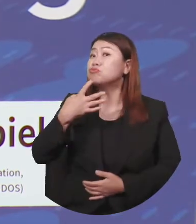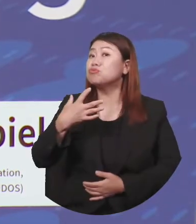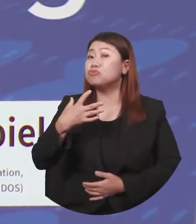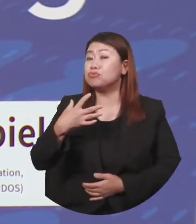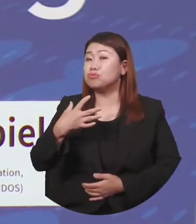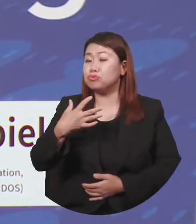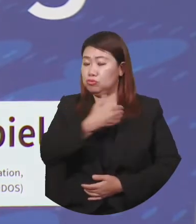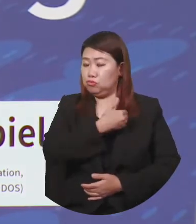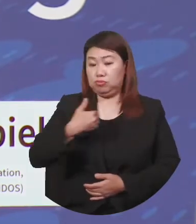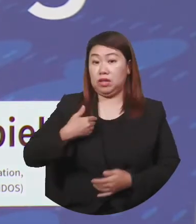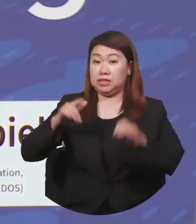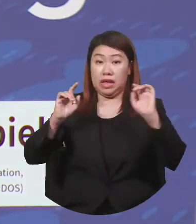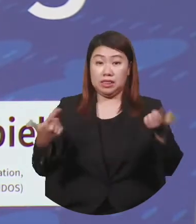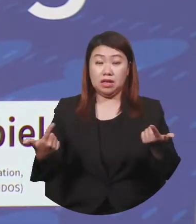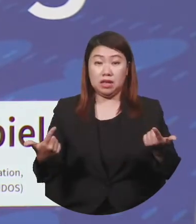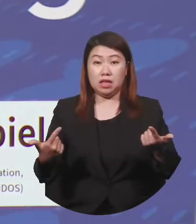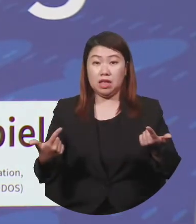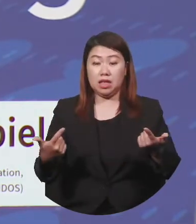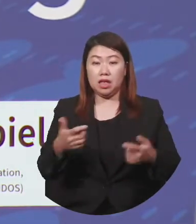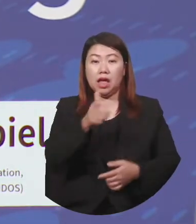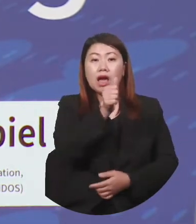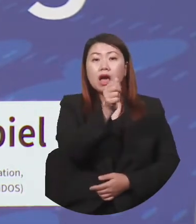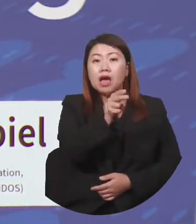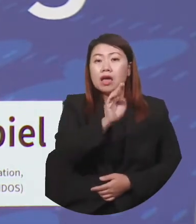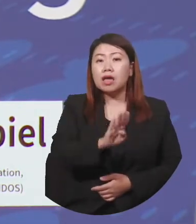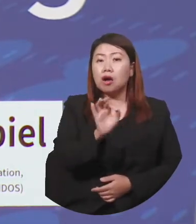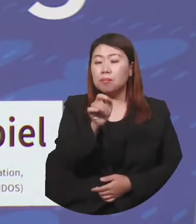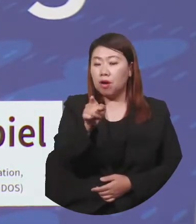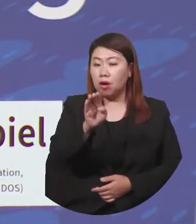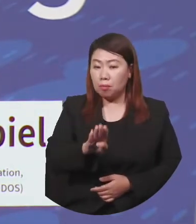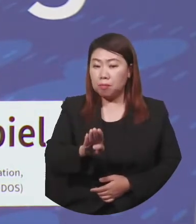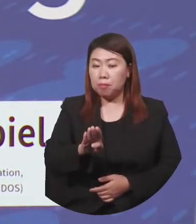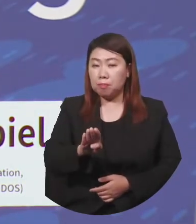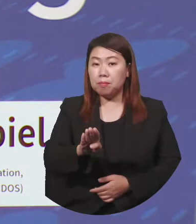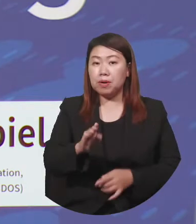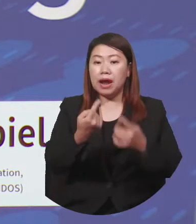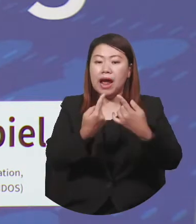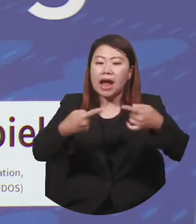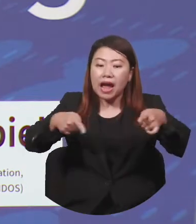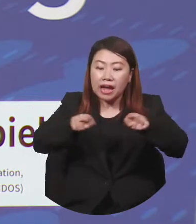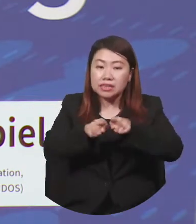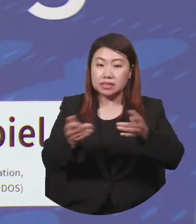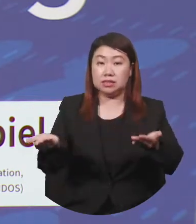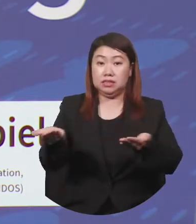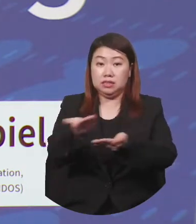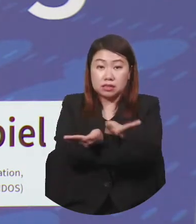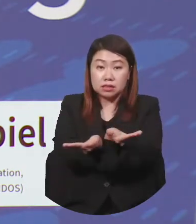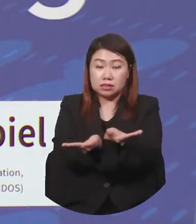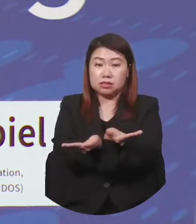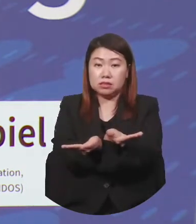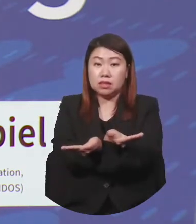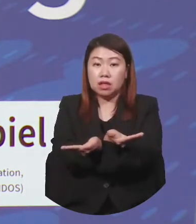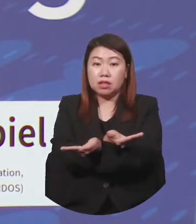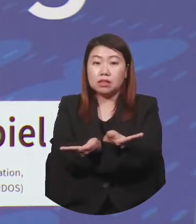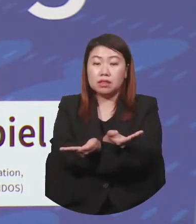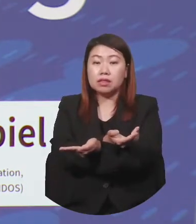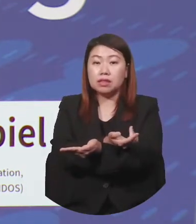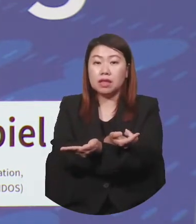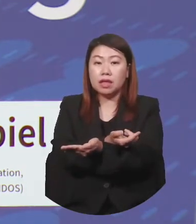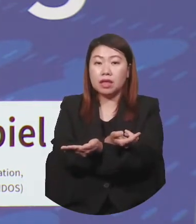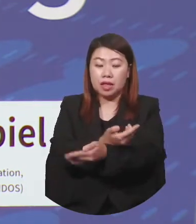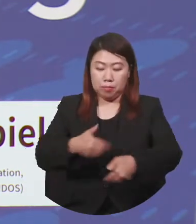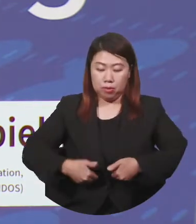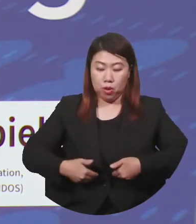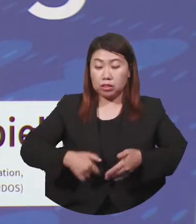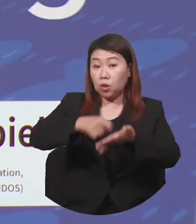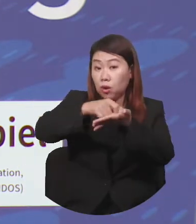but also upscaling the quality. So that would, let's say, paradise to get there. What